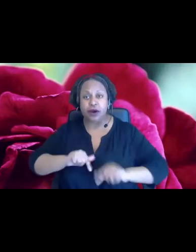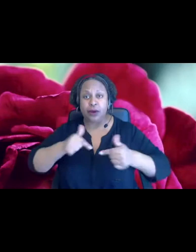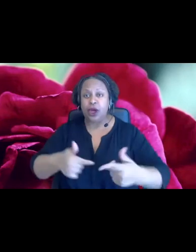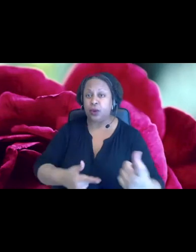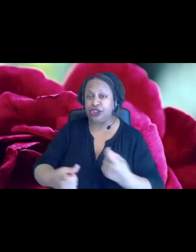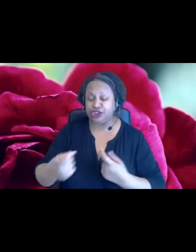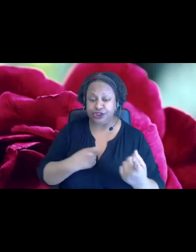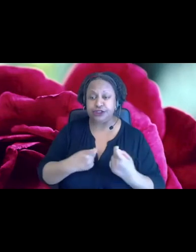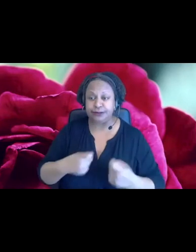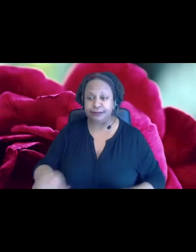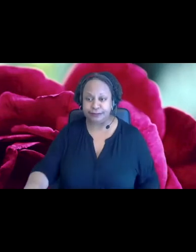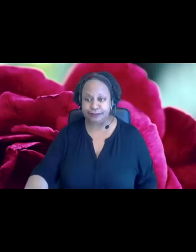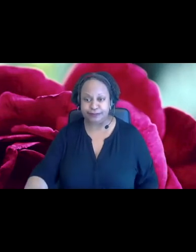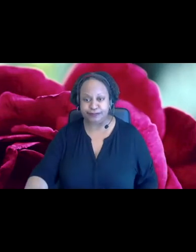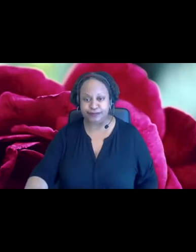having